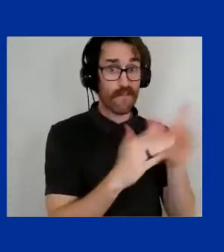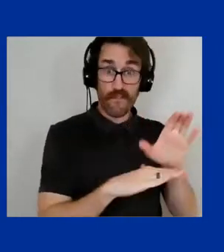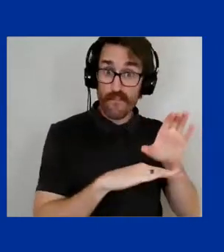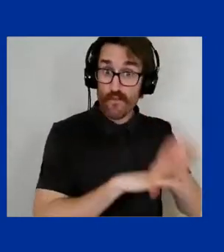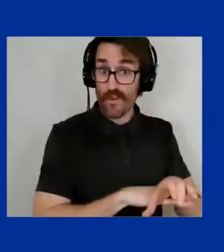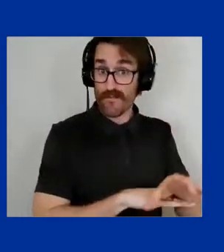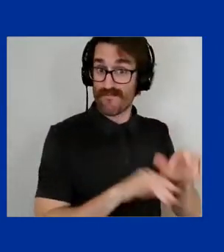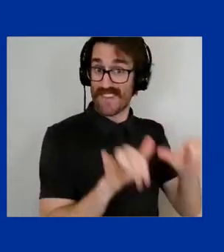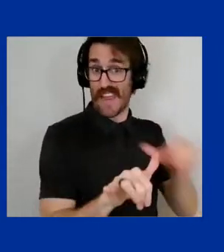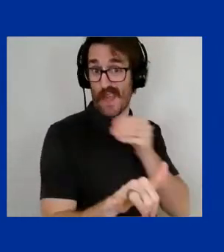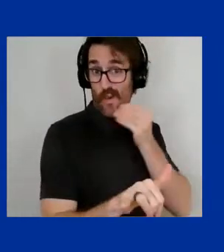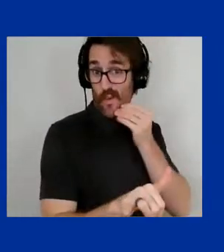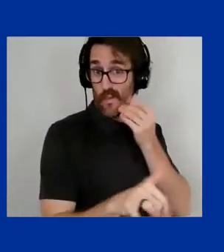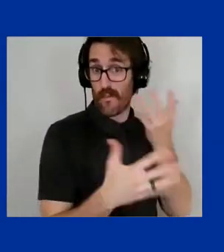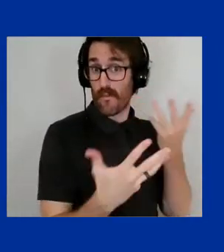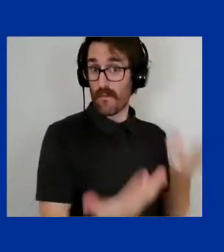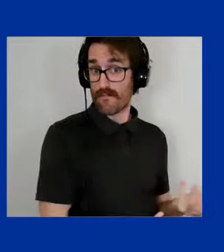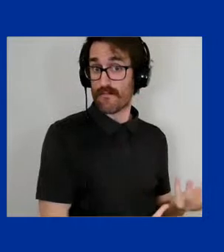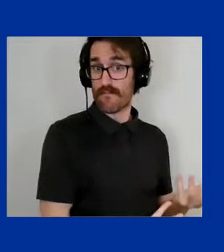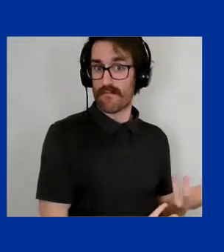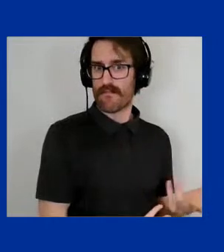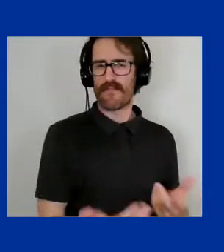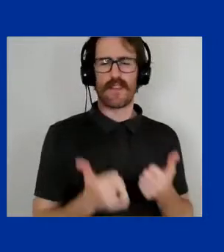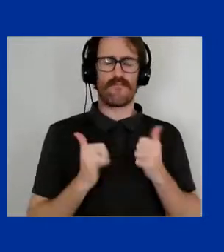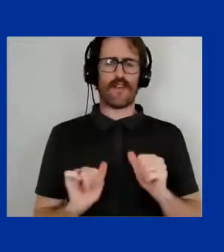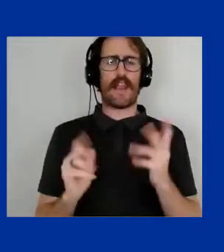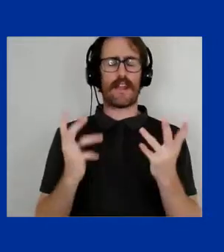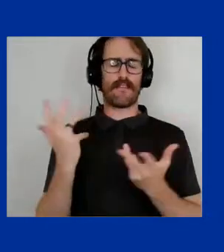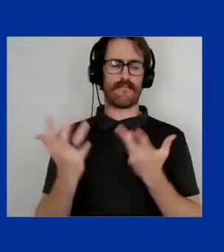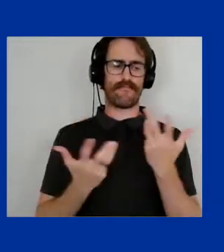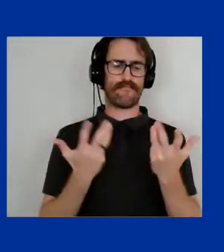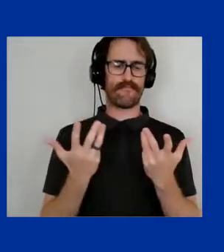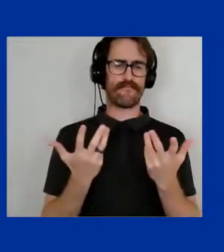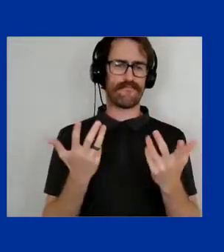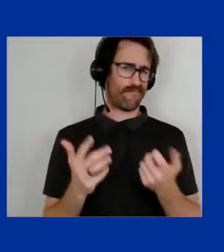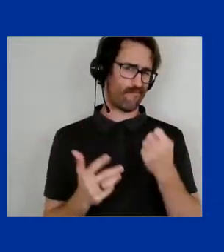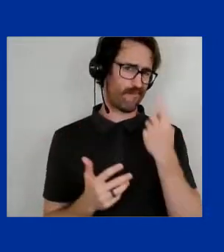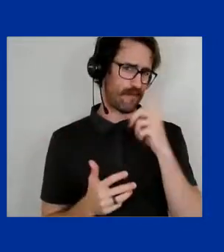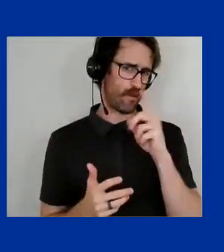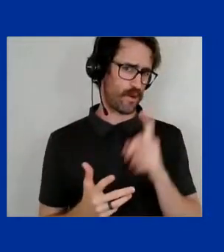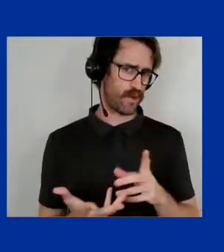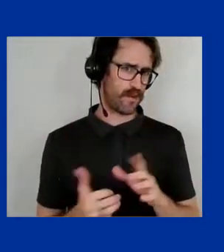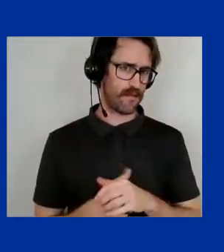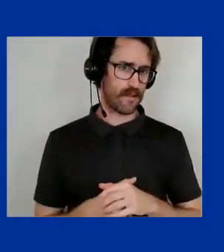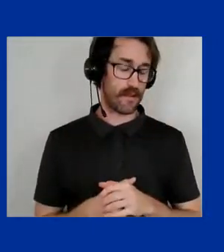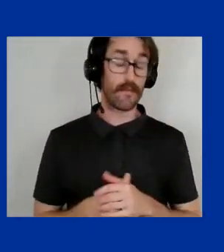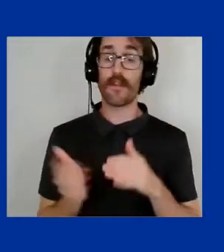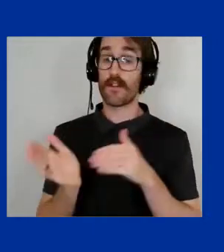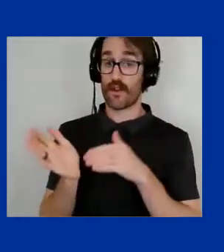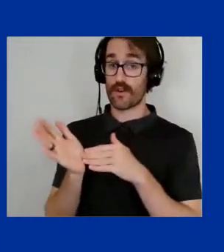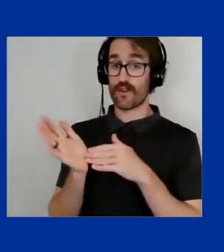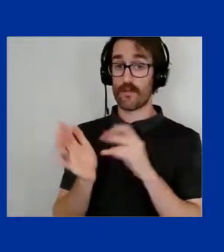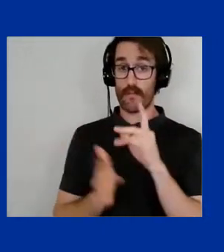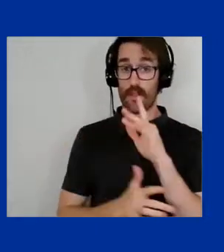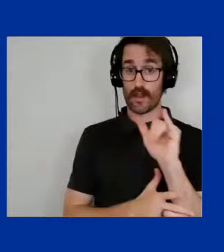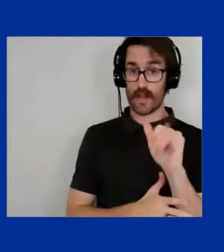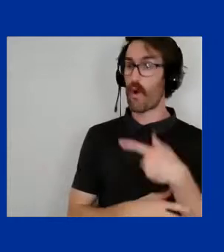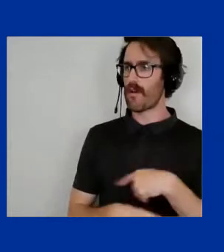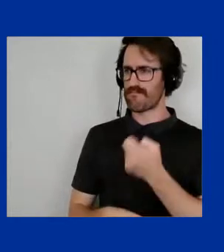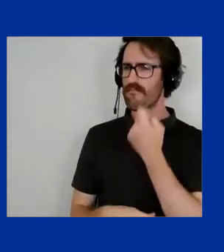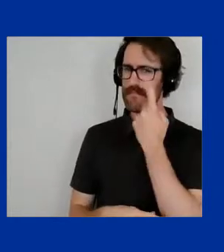or just trying to, I don't know if you understand the question, but yeah, no, I understand, Julian. Thank you for the